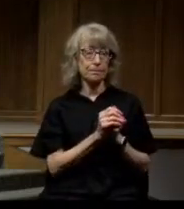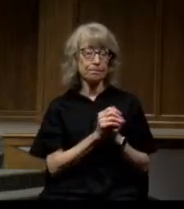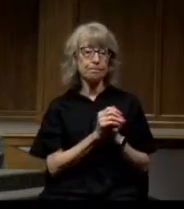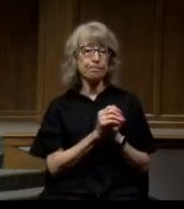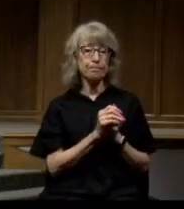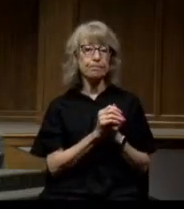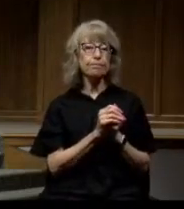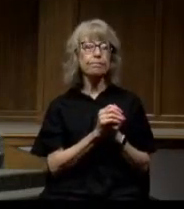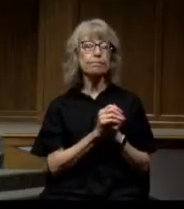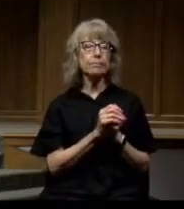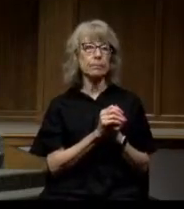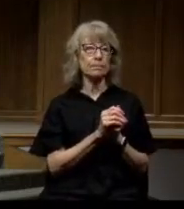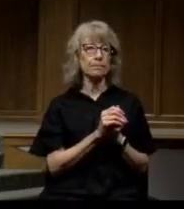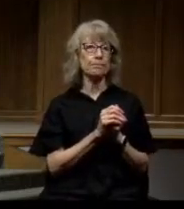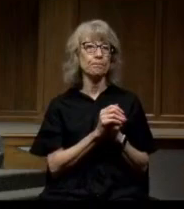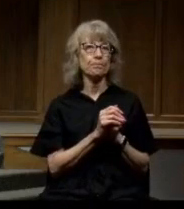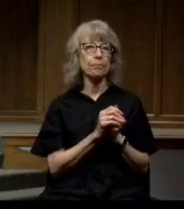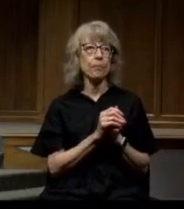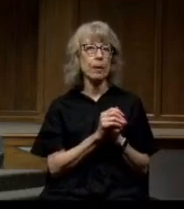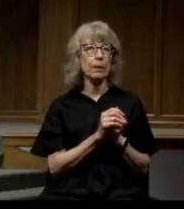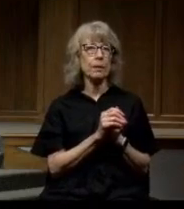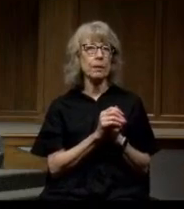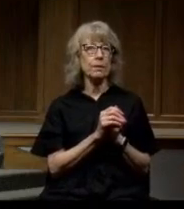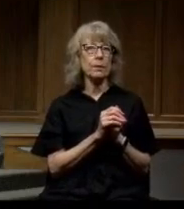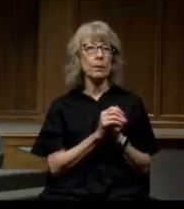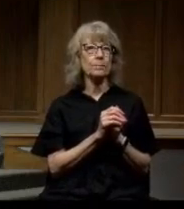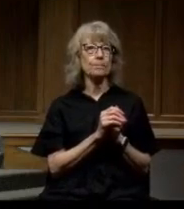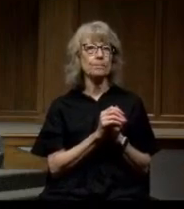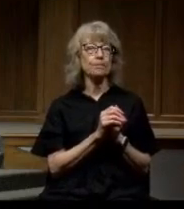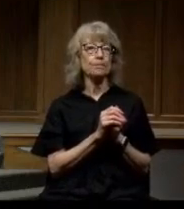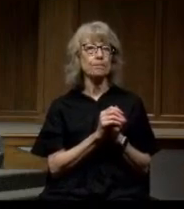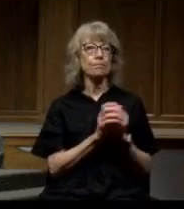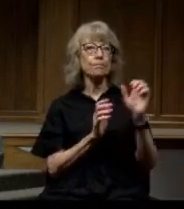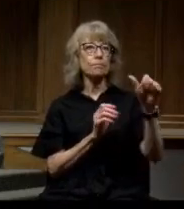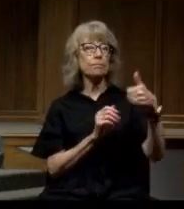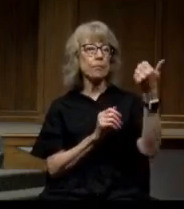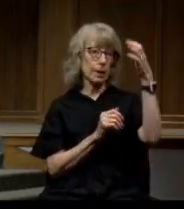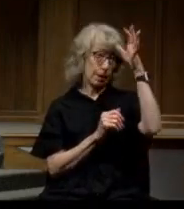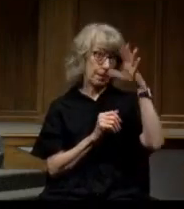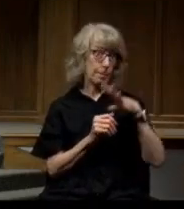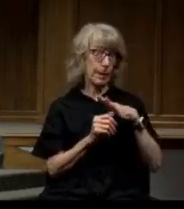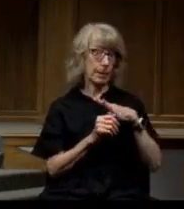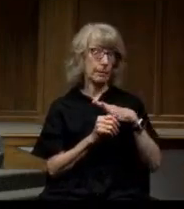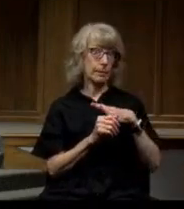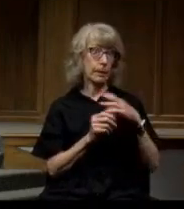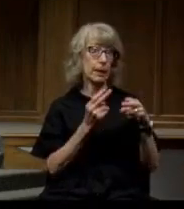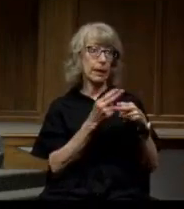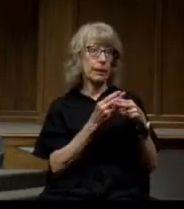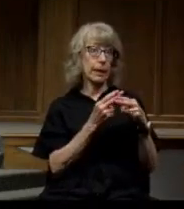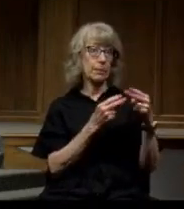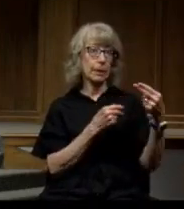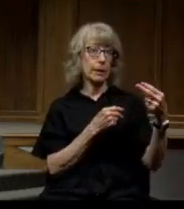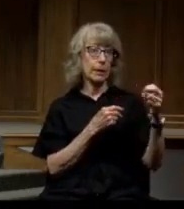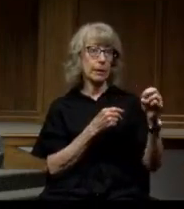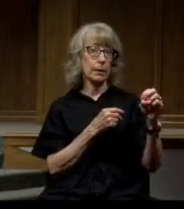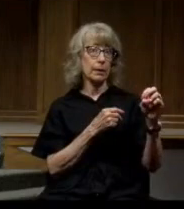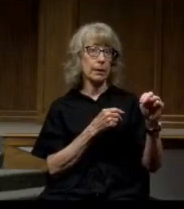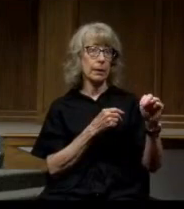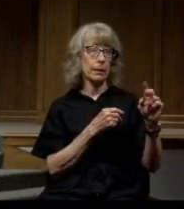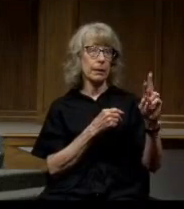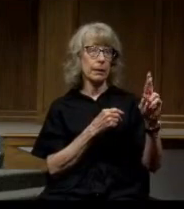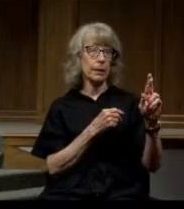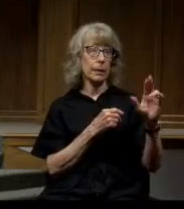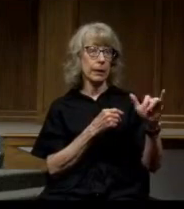a really interesting guy got put on his hallway. It was a man named Henry. Henry was one of the leaders of the KKK